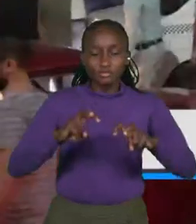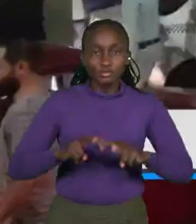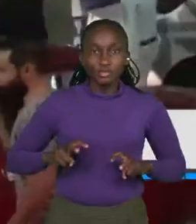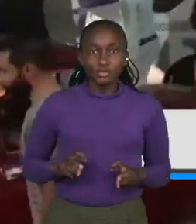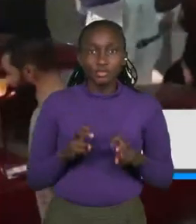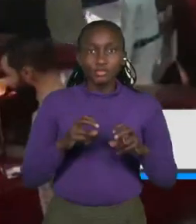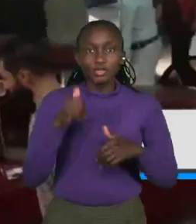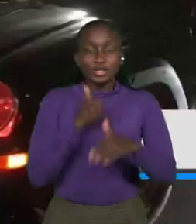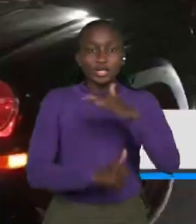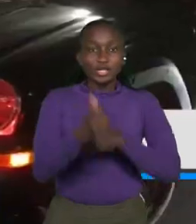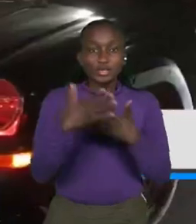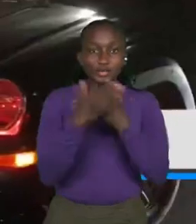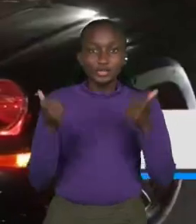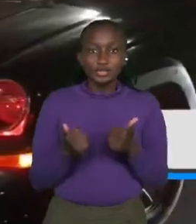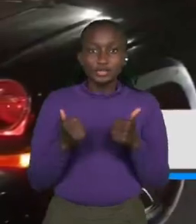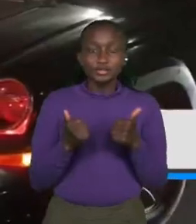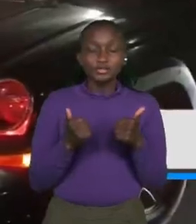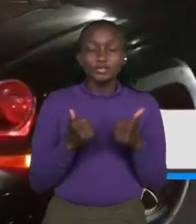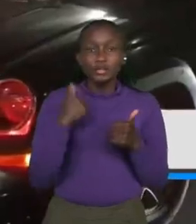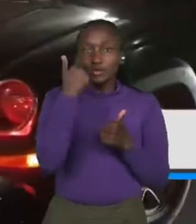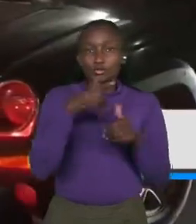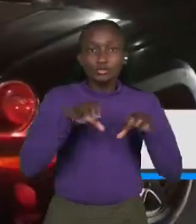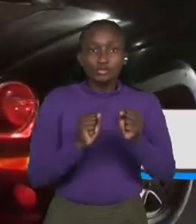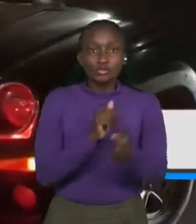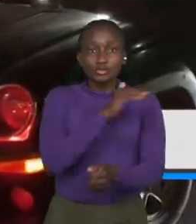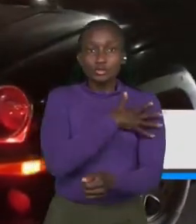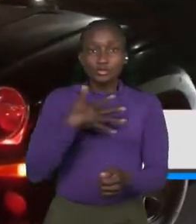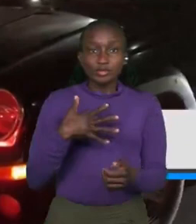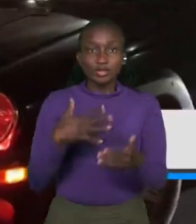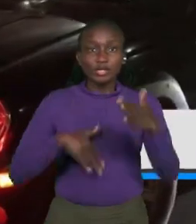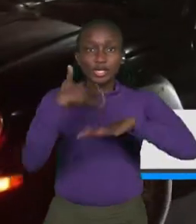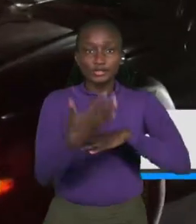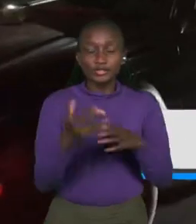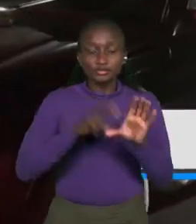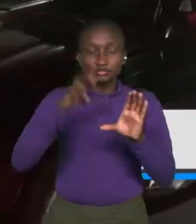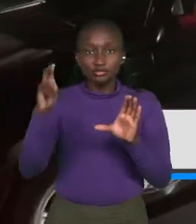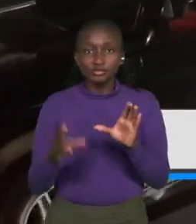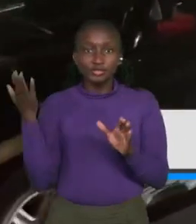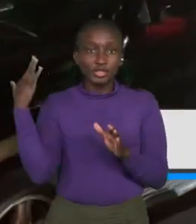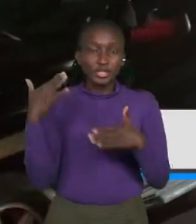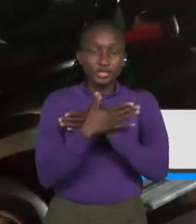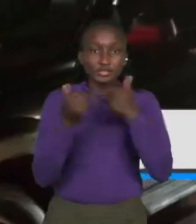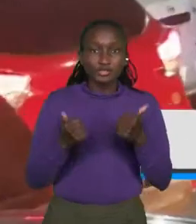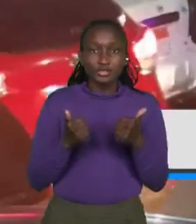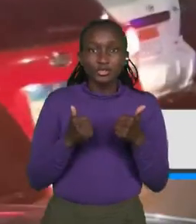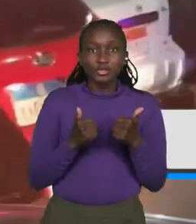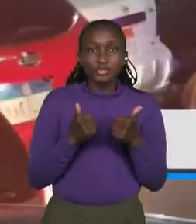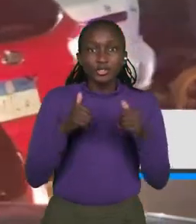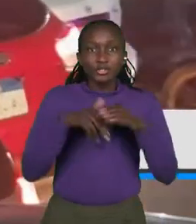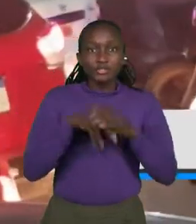under President Abdel Fattah al-Sisi, who took power after the overthrow of the former Islamist President Mohamed Morsi